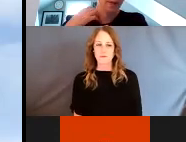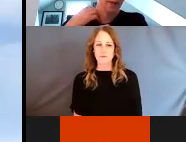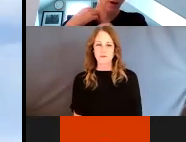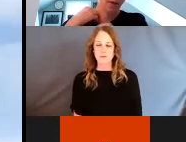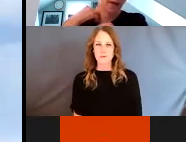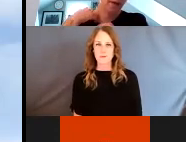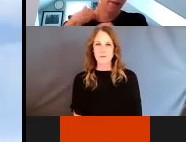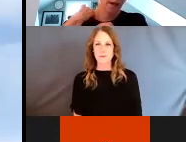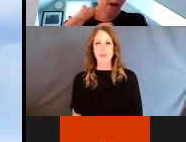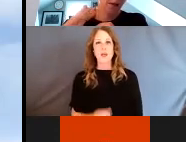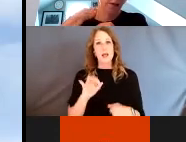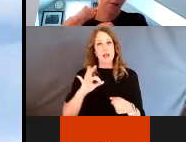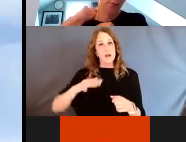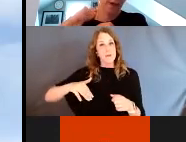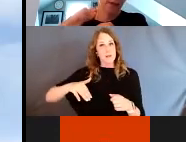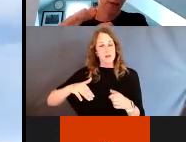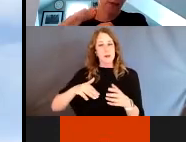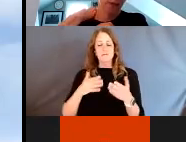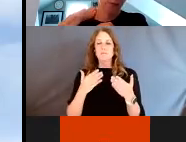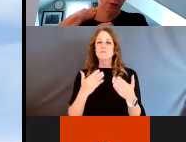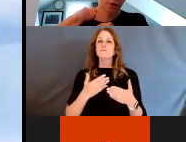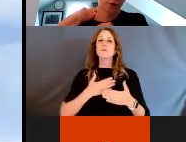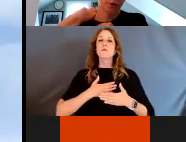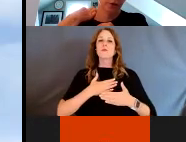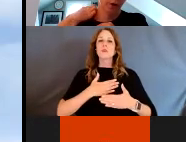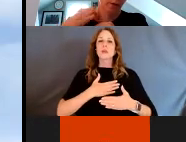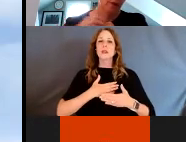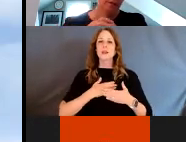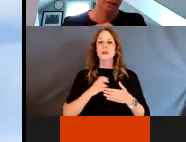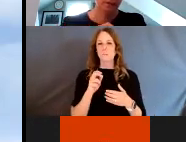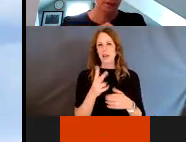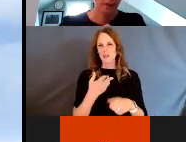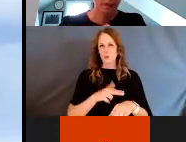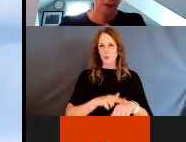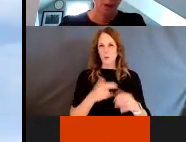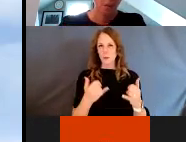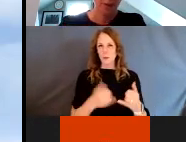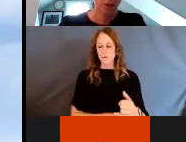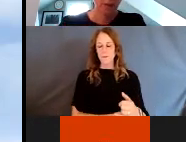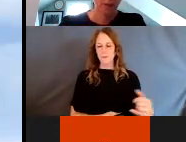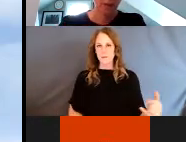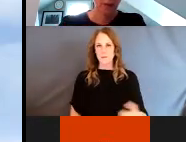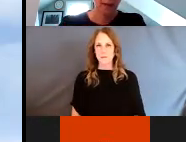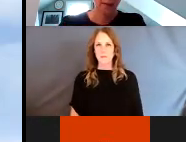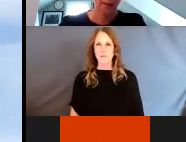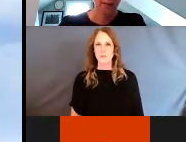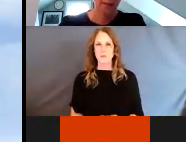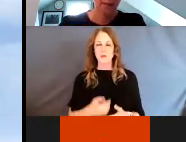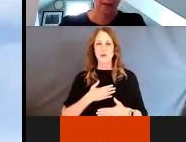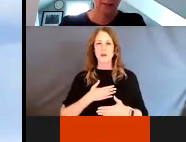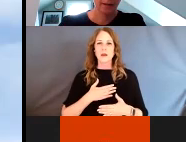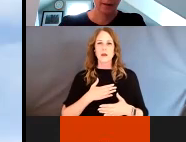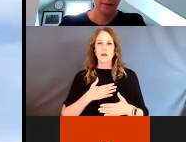If you haven't already, allow your breathing to return to normal with a gentle